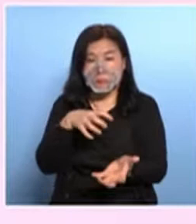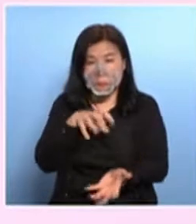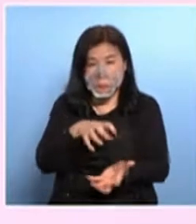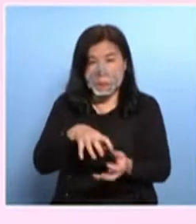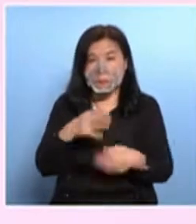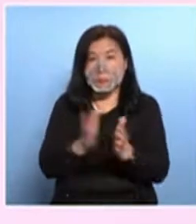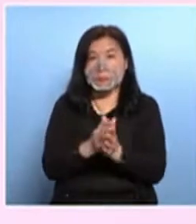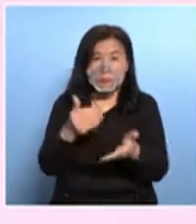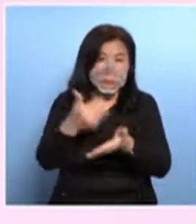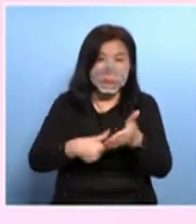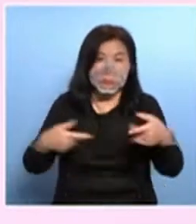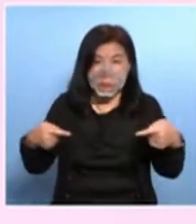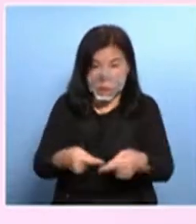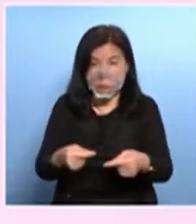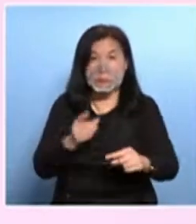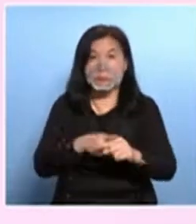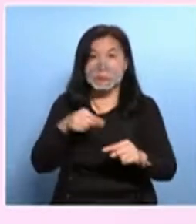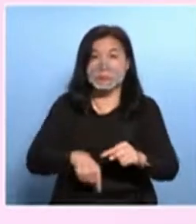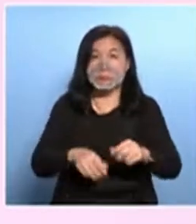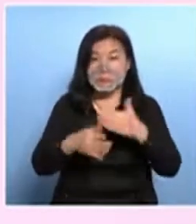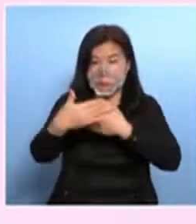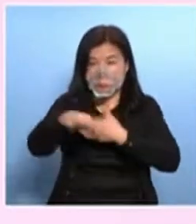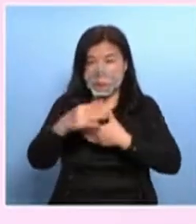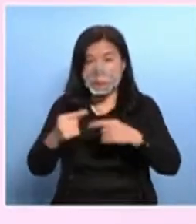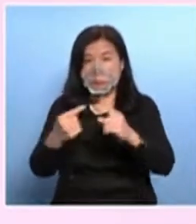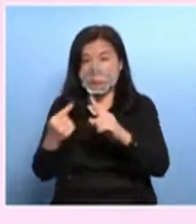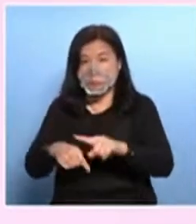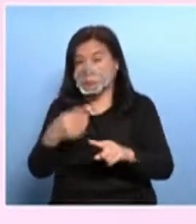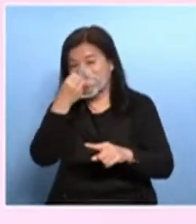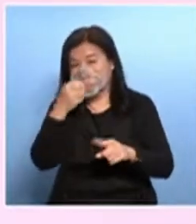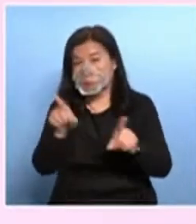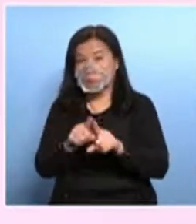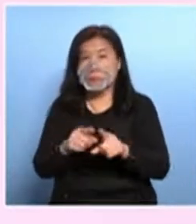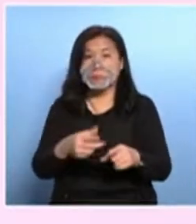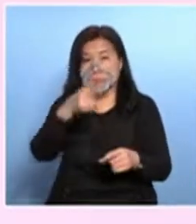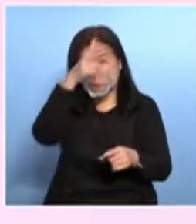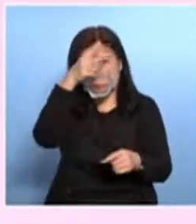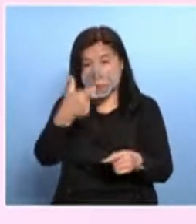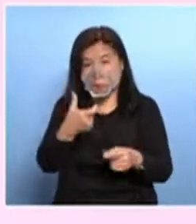further reinforce the confidence in our public finances.